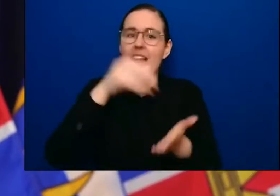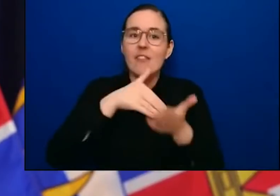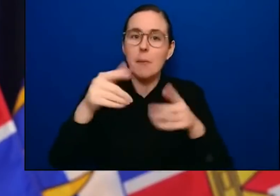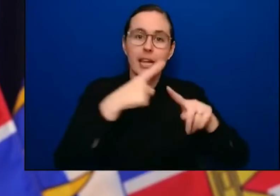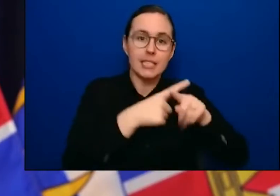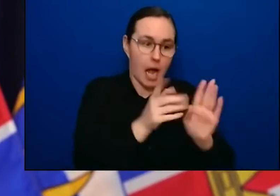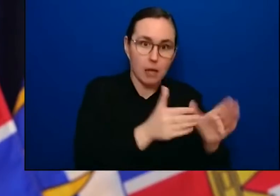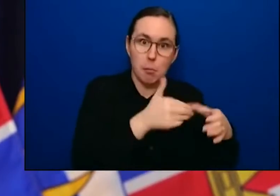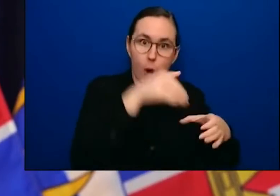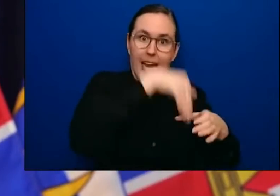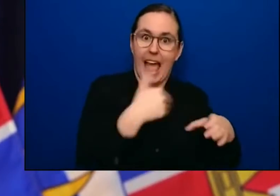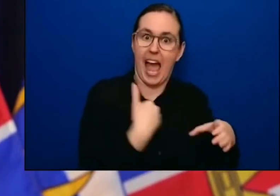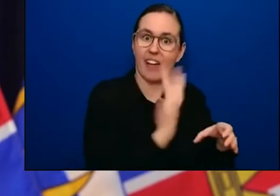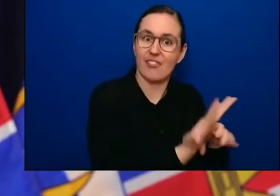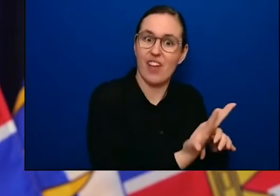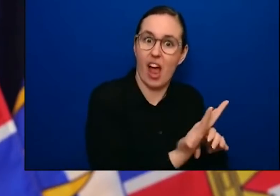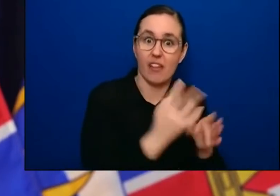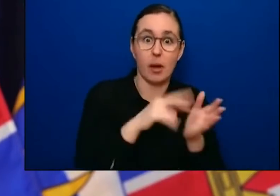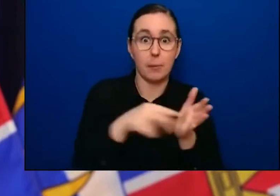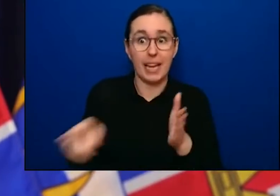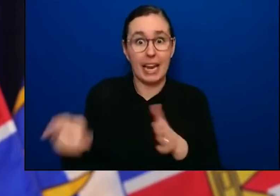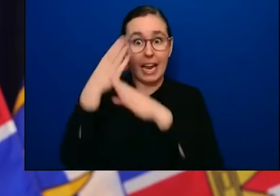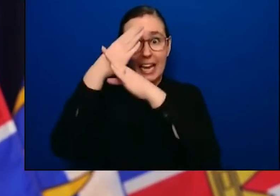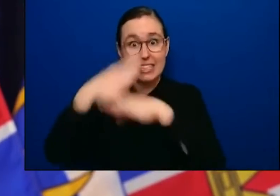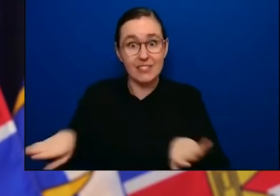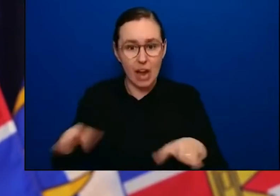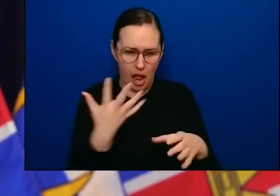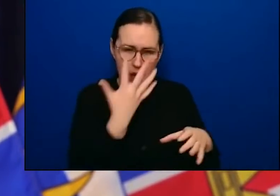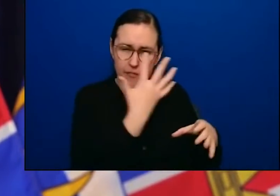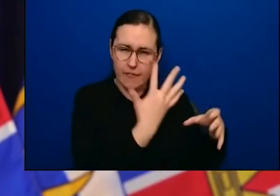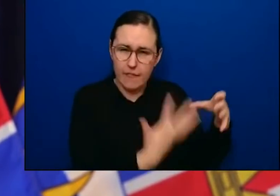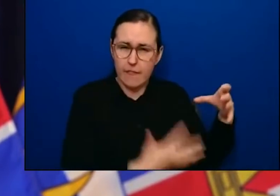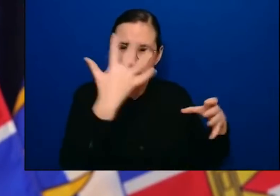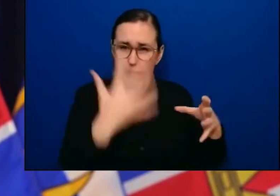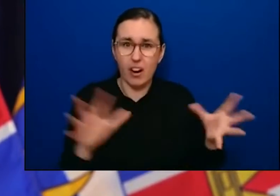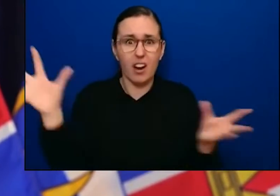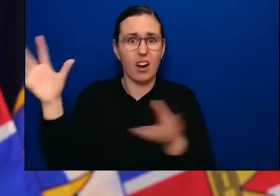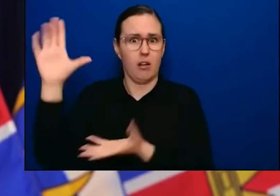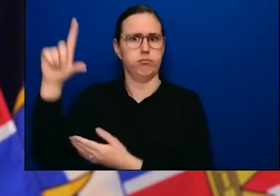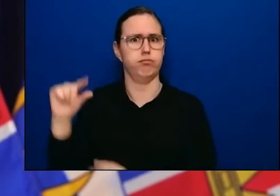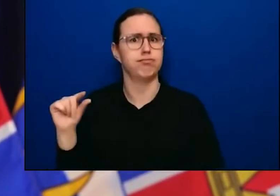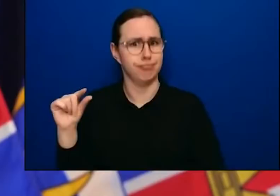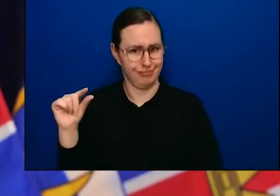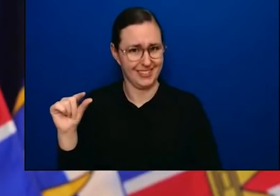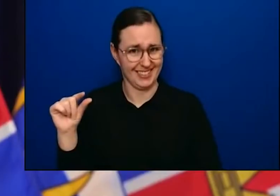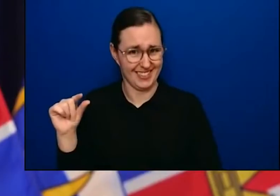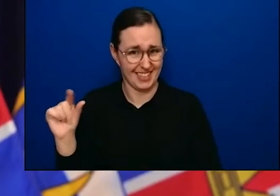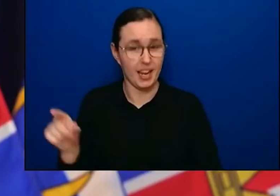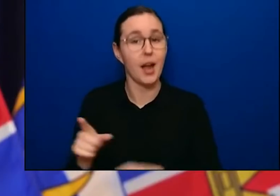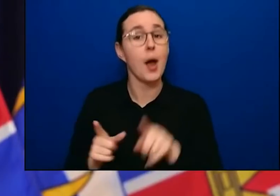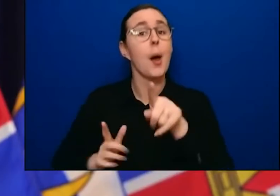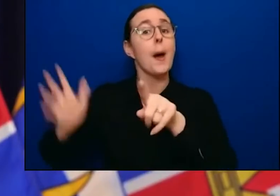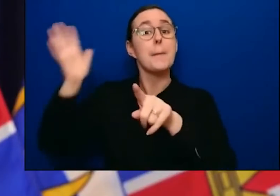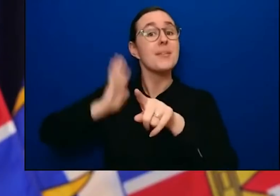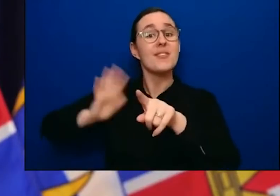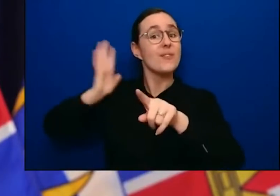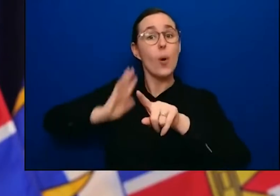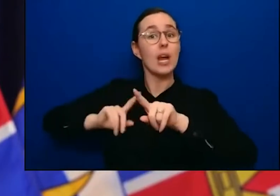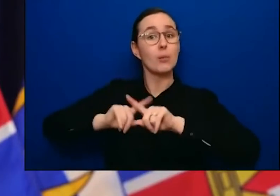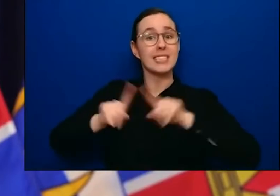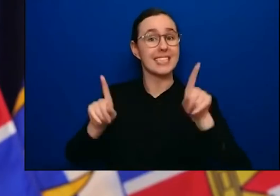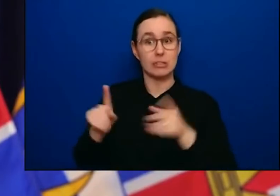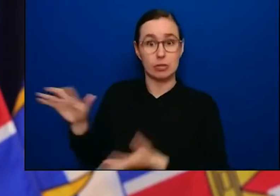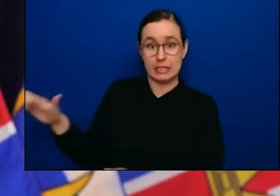had broken down from kits of 25 or 35 into 3 or sometimes single kits. So I know some of those have gone out